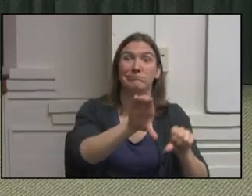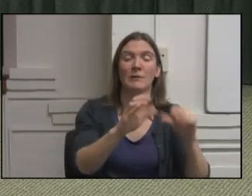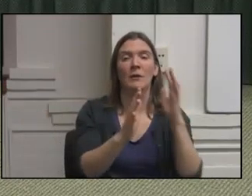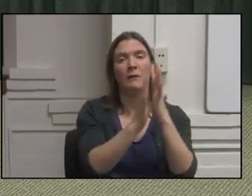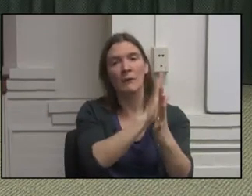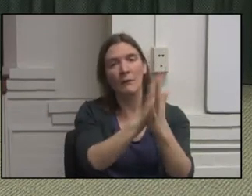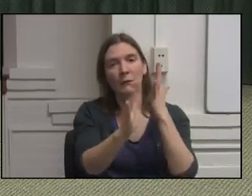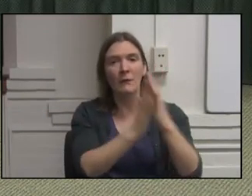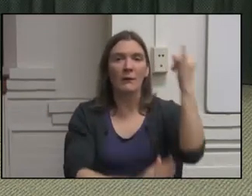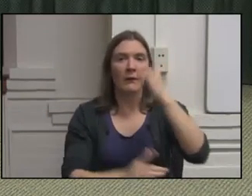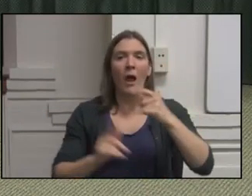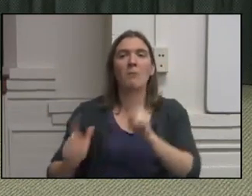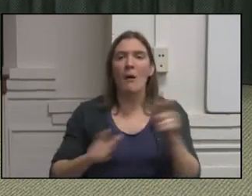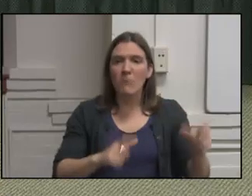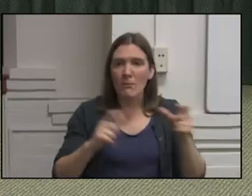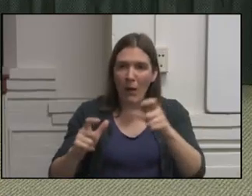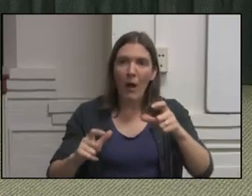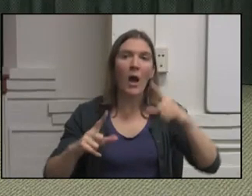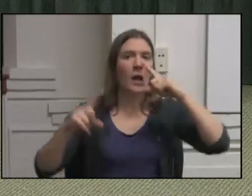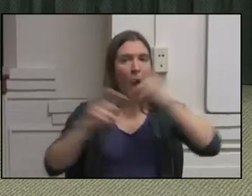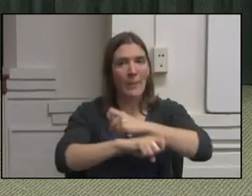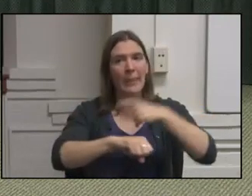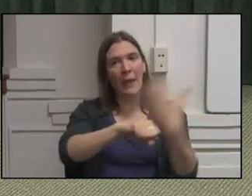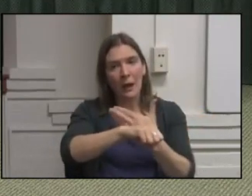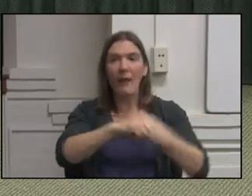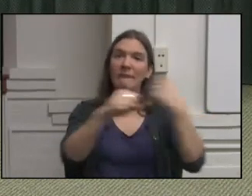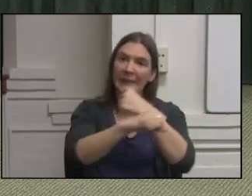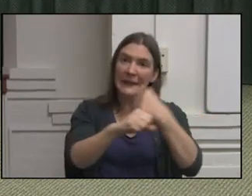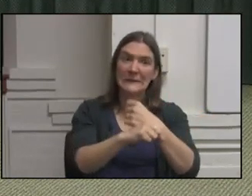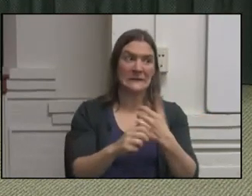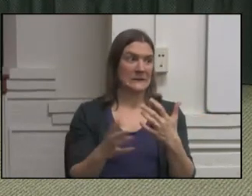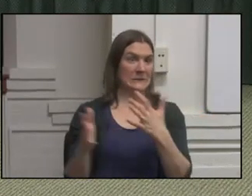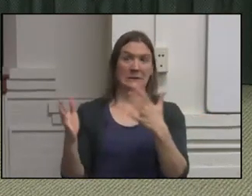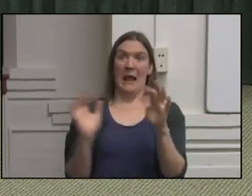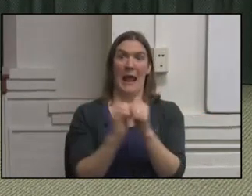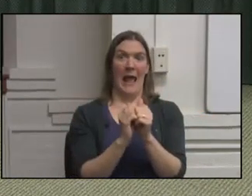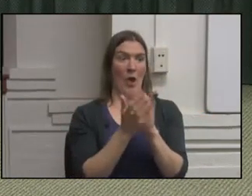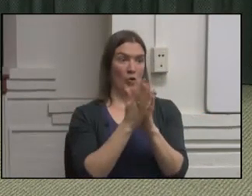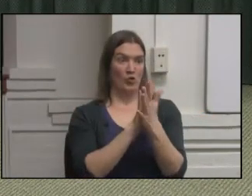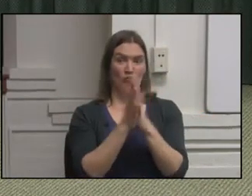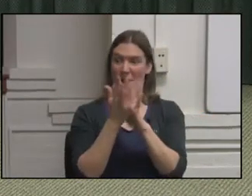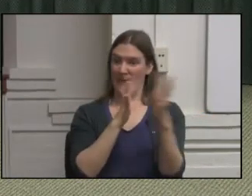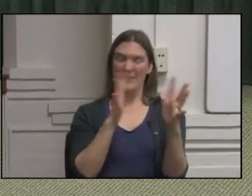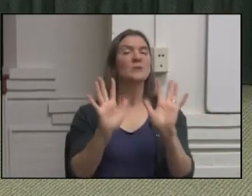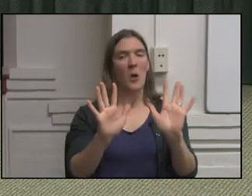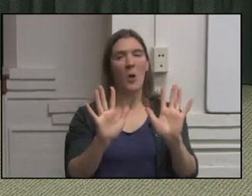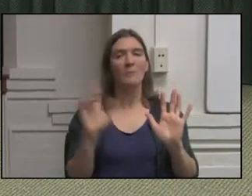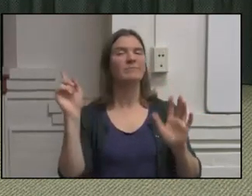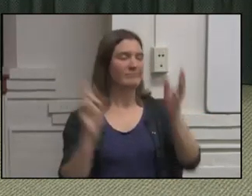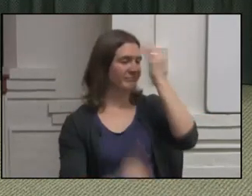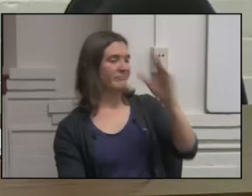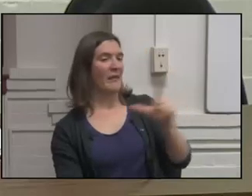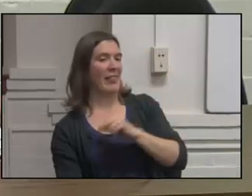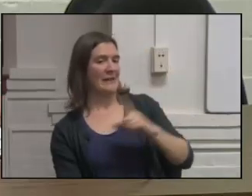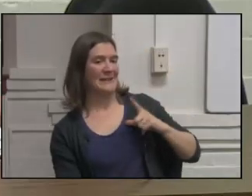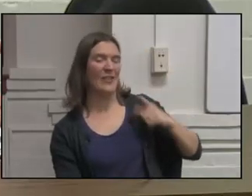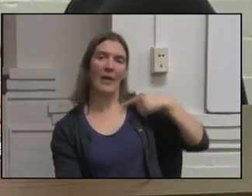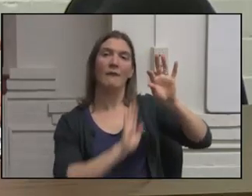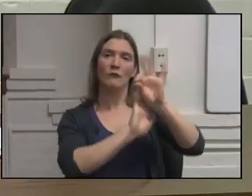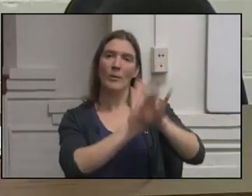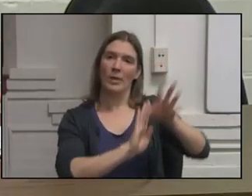sometimes more complicated in terms of the traffic control devices on them and that sort of thing. So the legislature, they come up with a